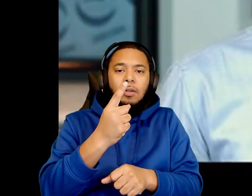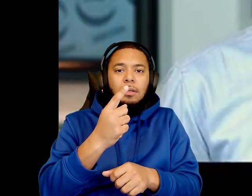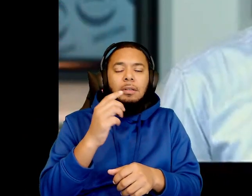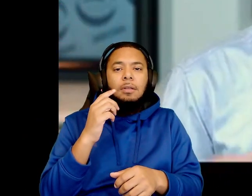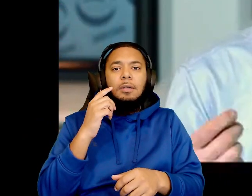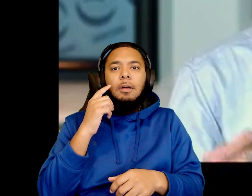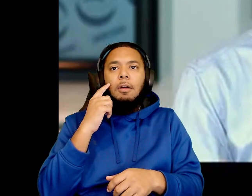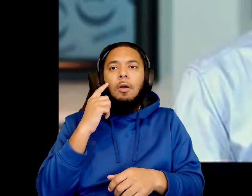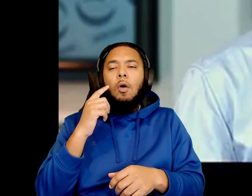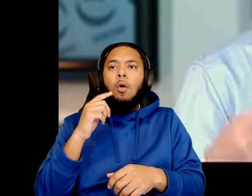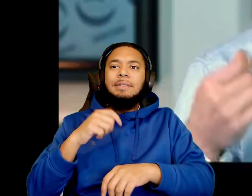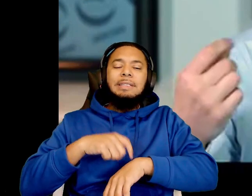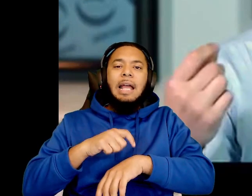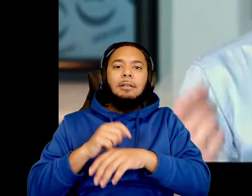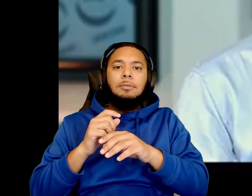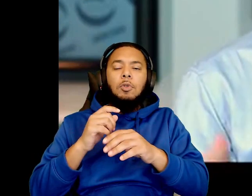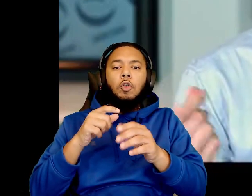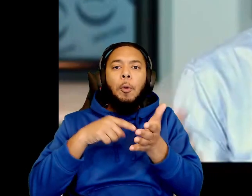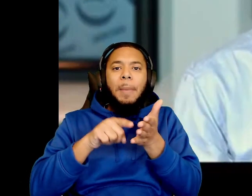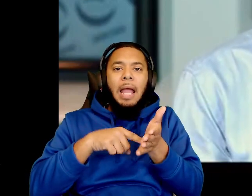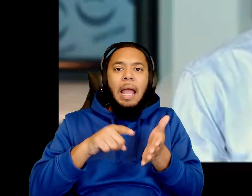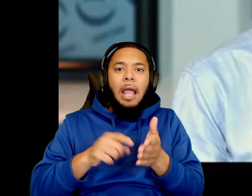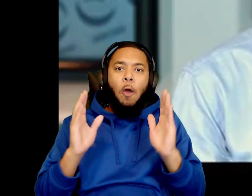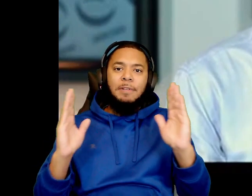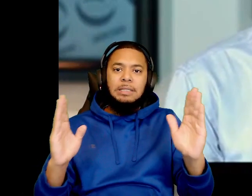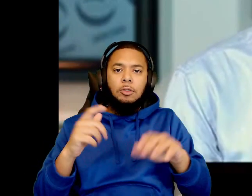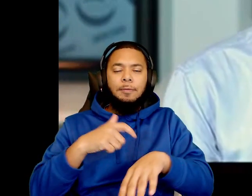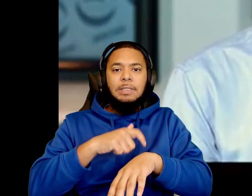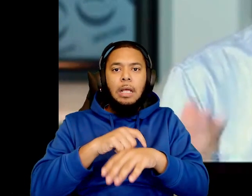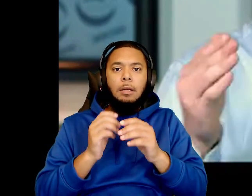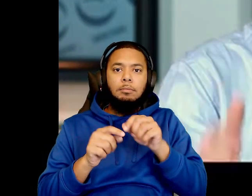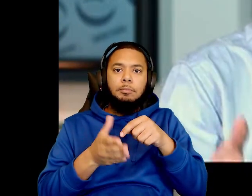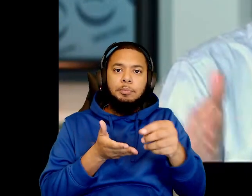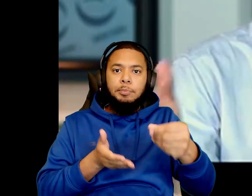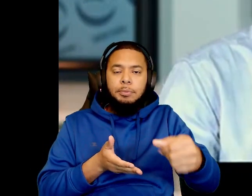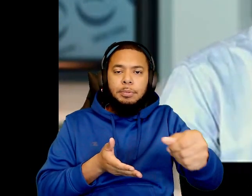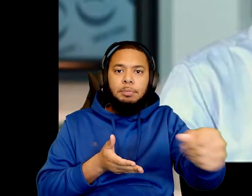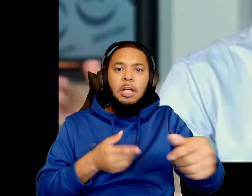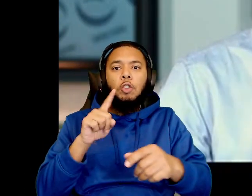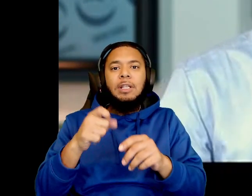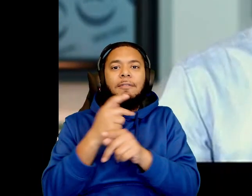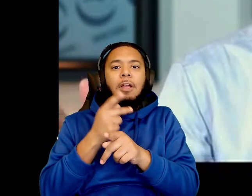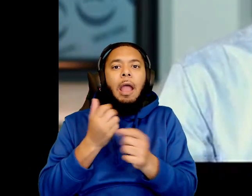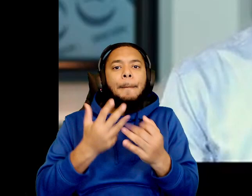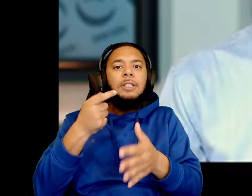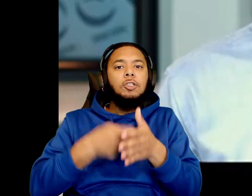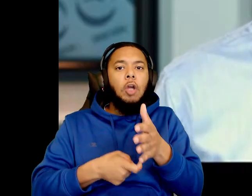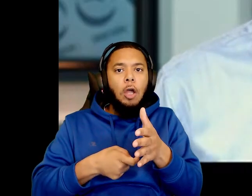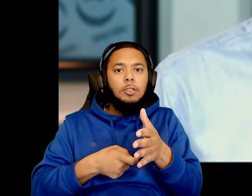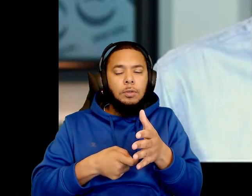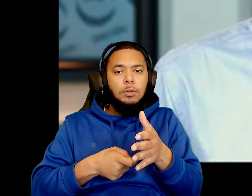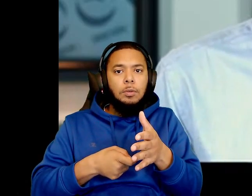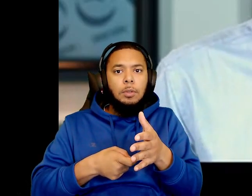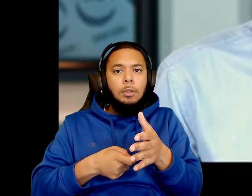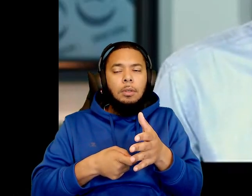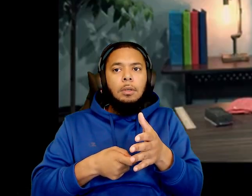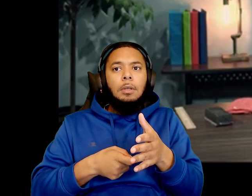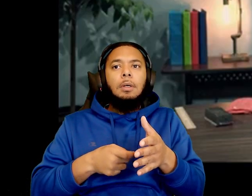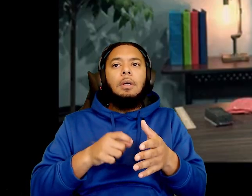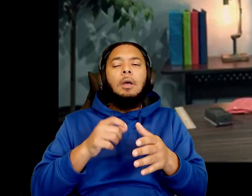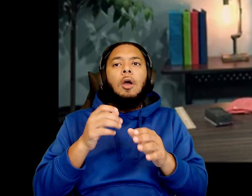time period, and you need to think about how much it's going to cost you month by month had you split it up month by